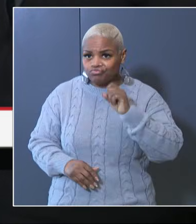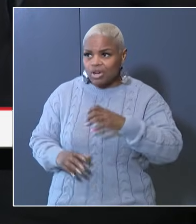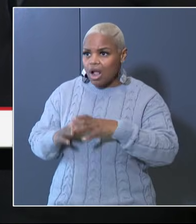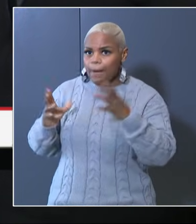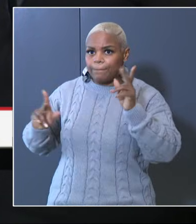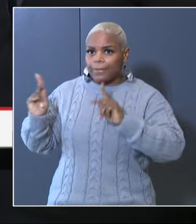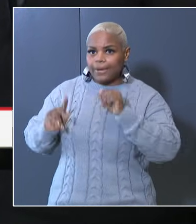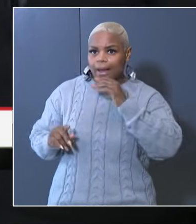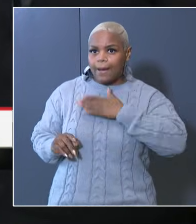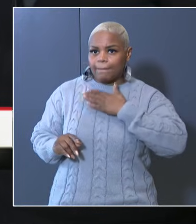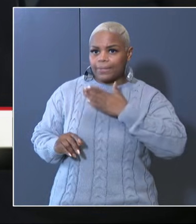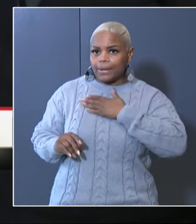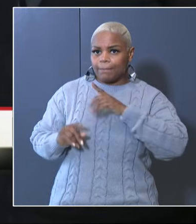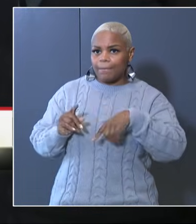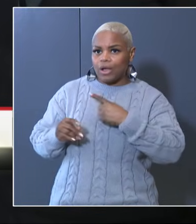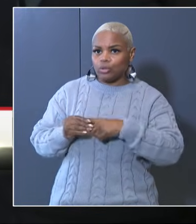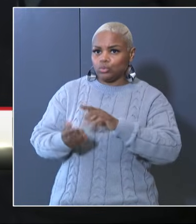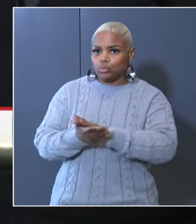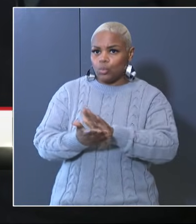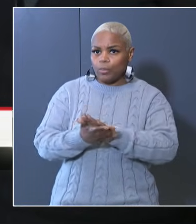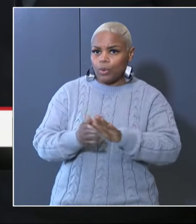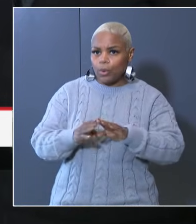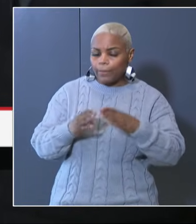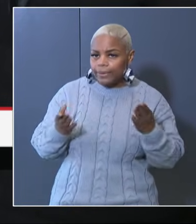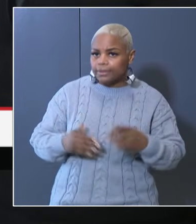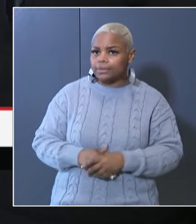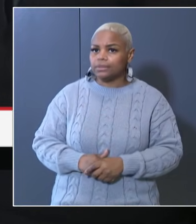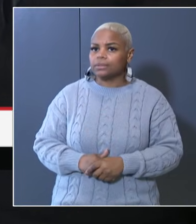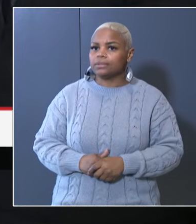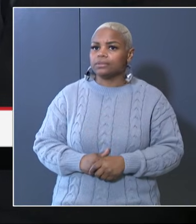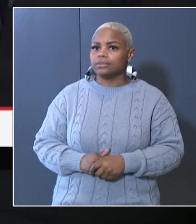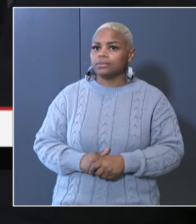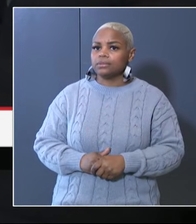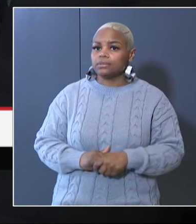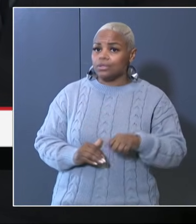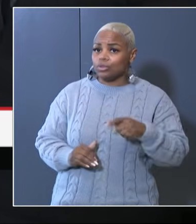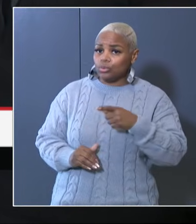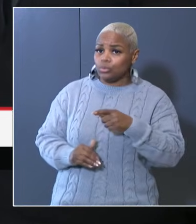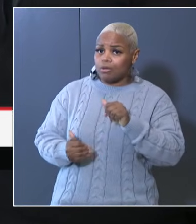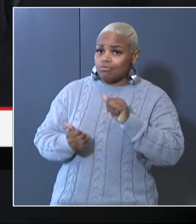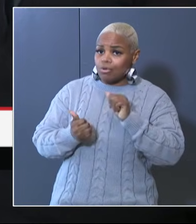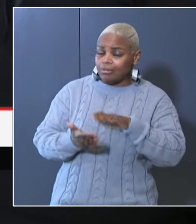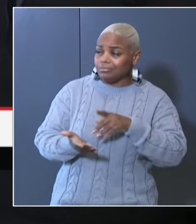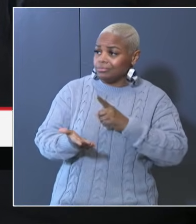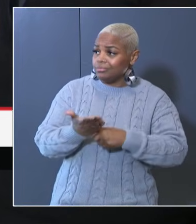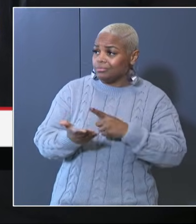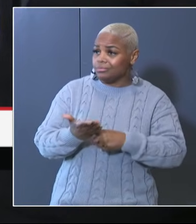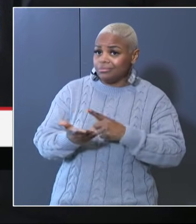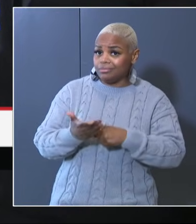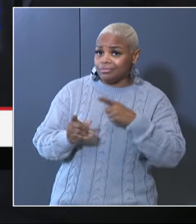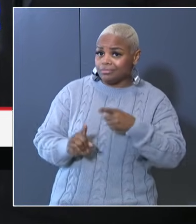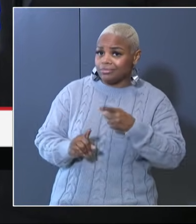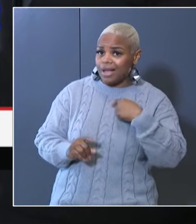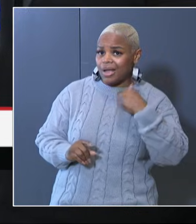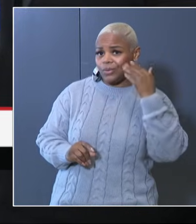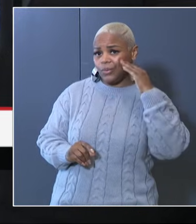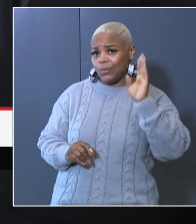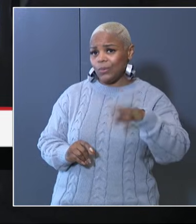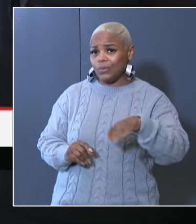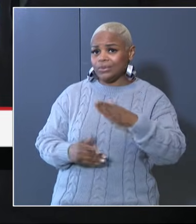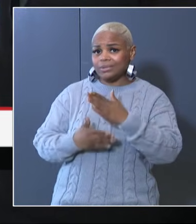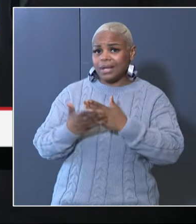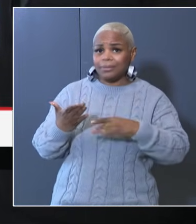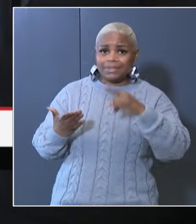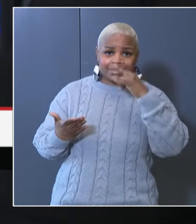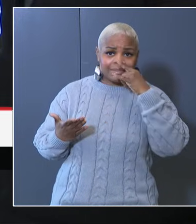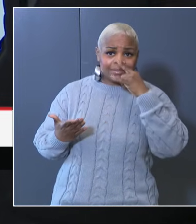it. Can you address that? And do you have any, I know it's just in the past hour the kids have actually been showing up to school, but we're